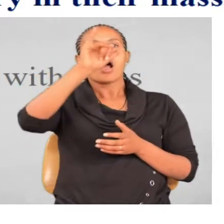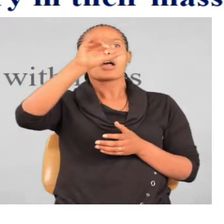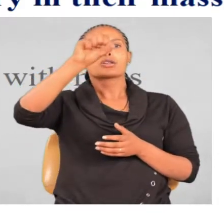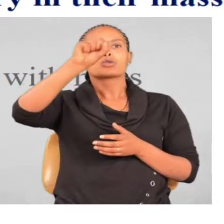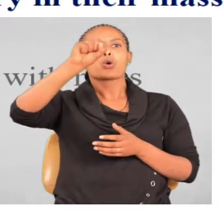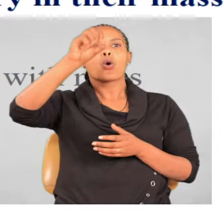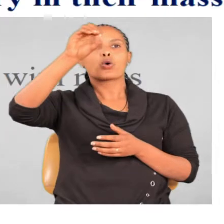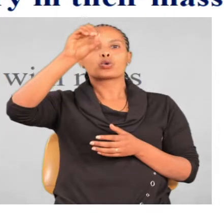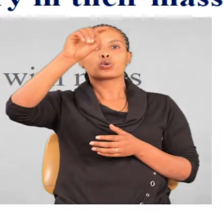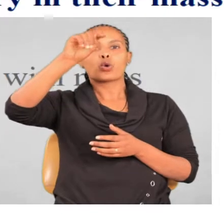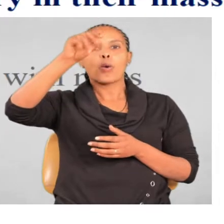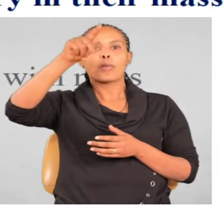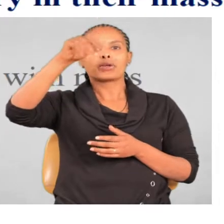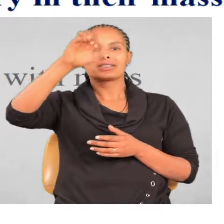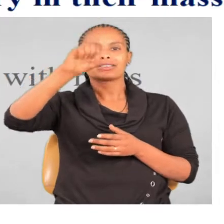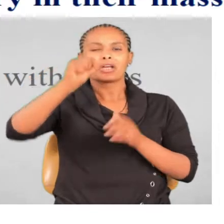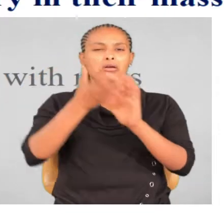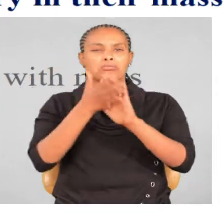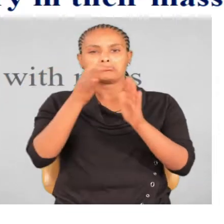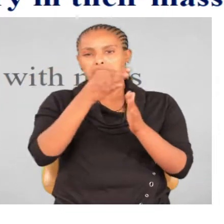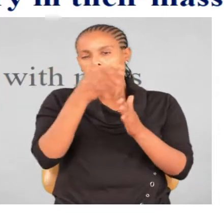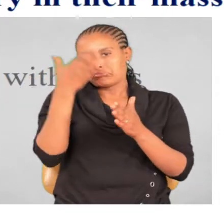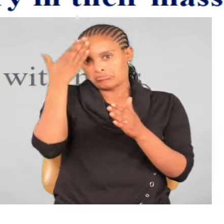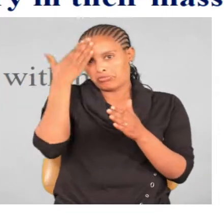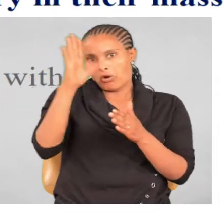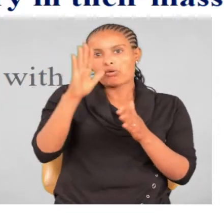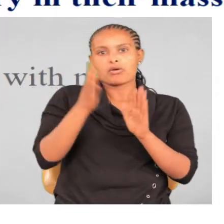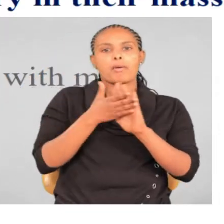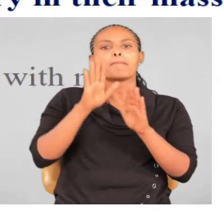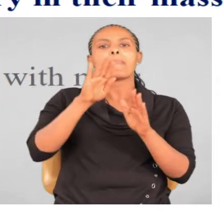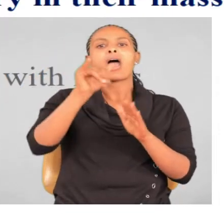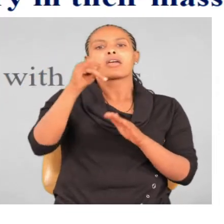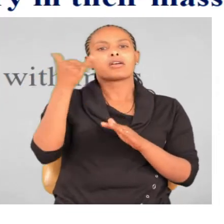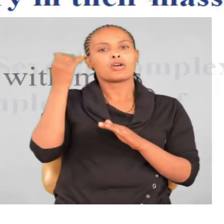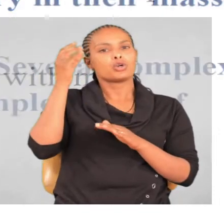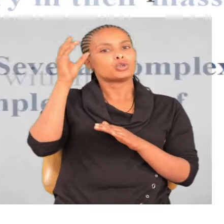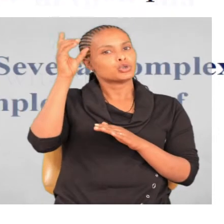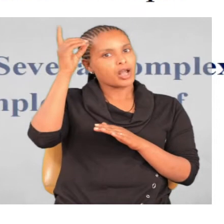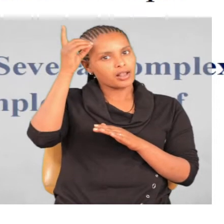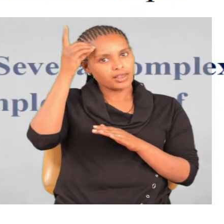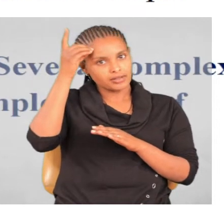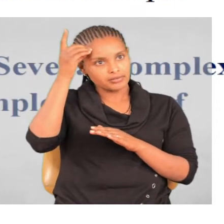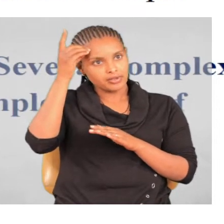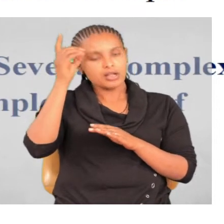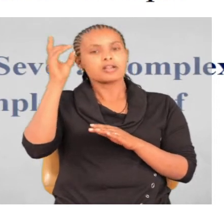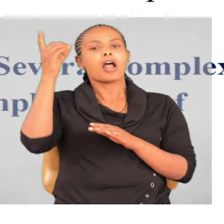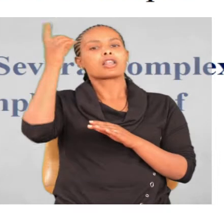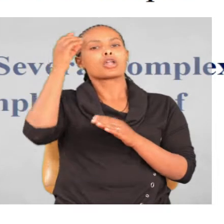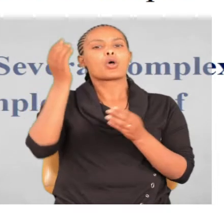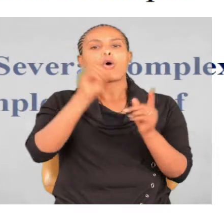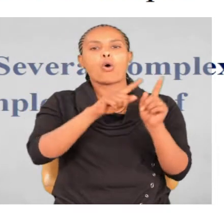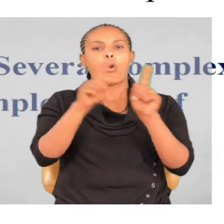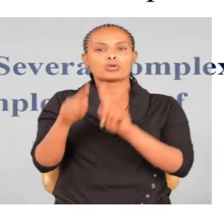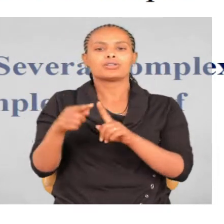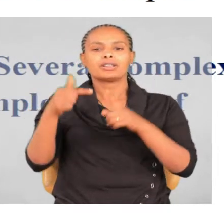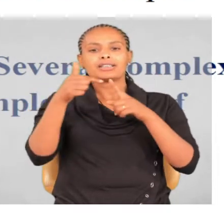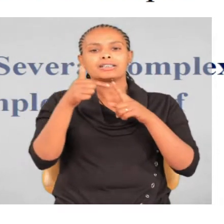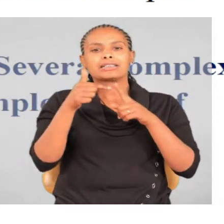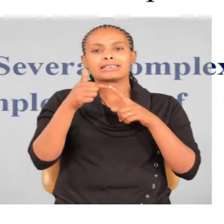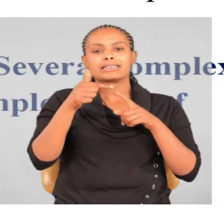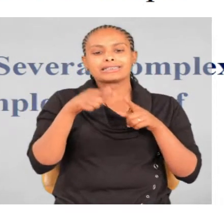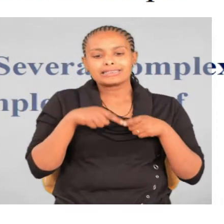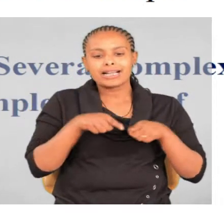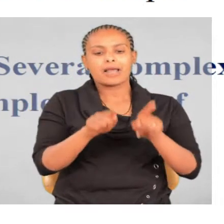Isotopes were not known by John Dalton. Dalton also claimed that atoms